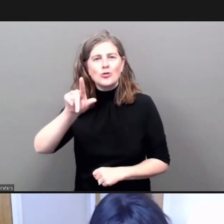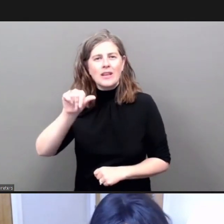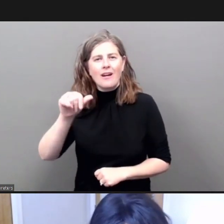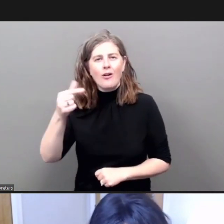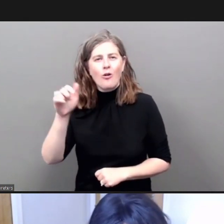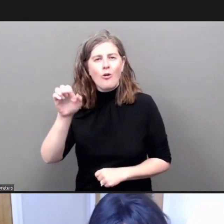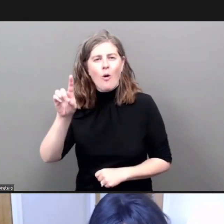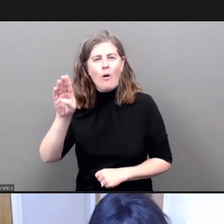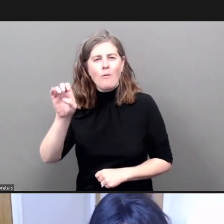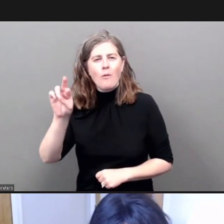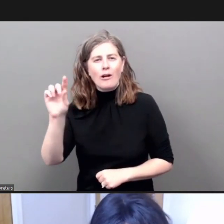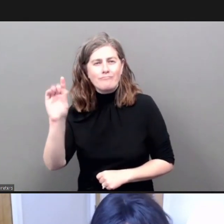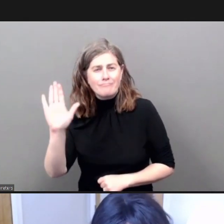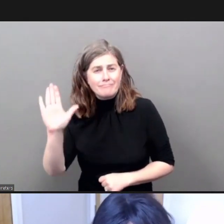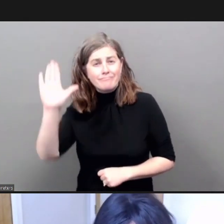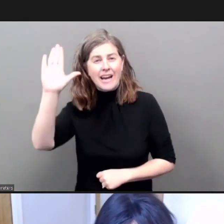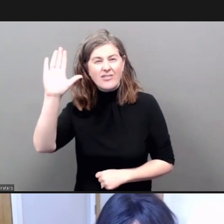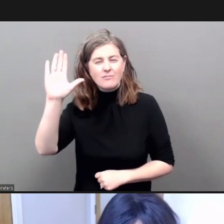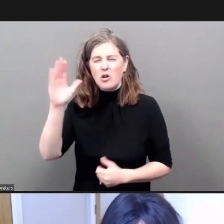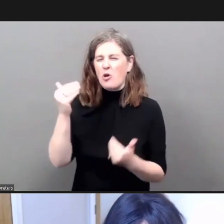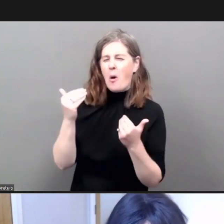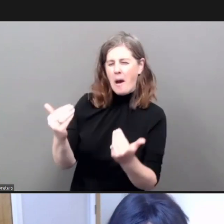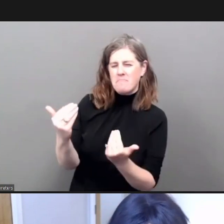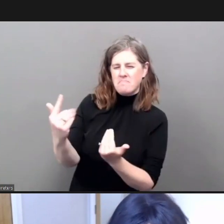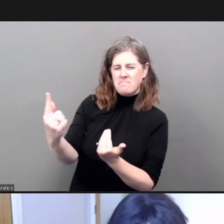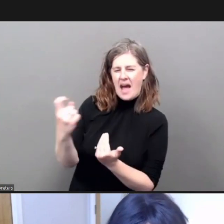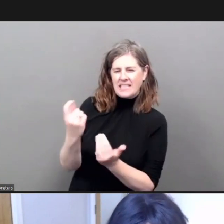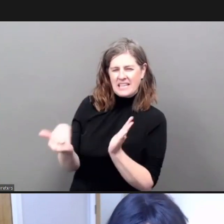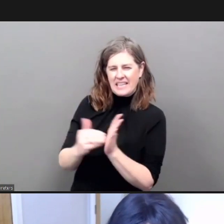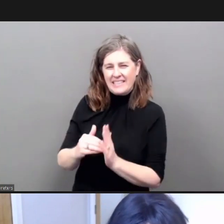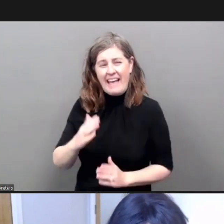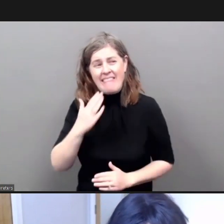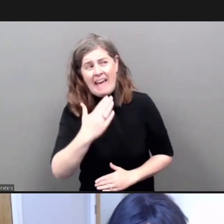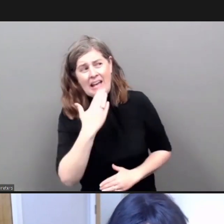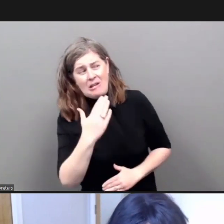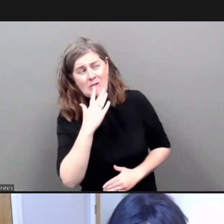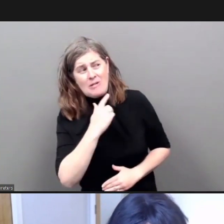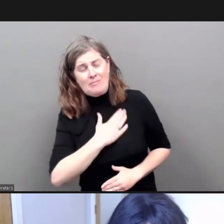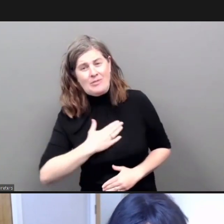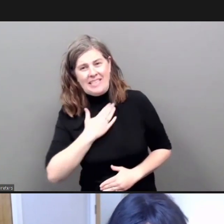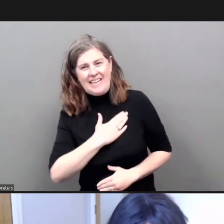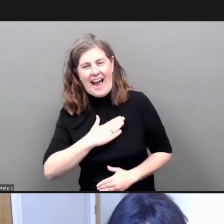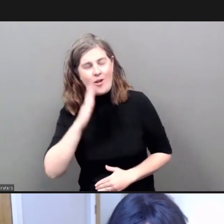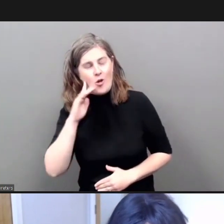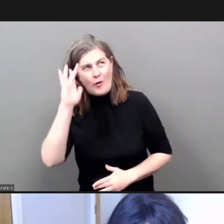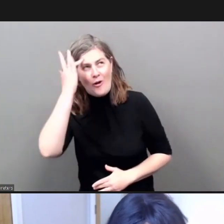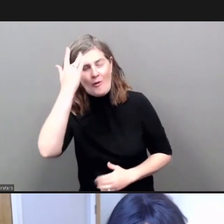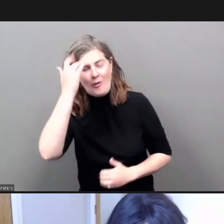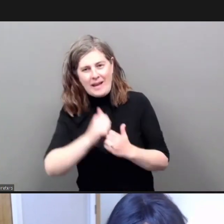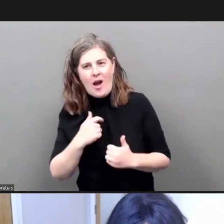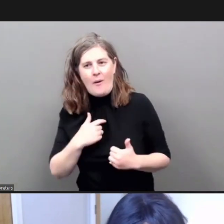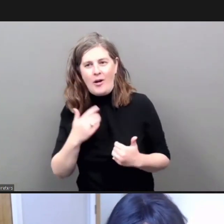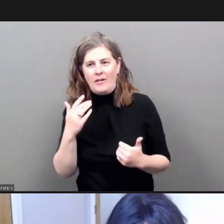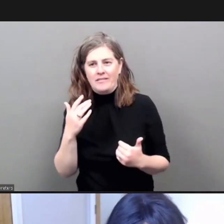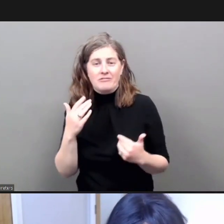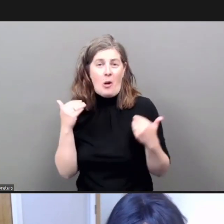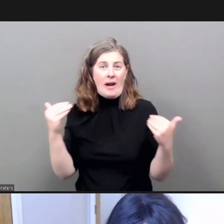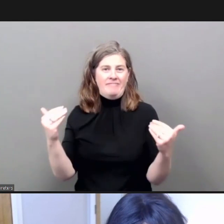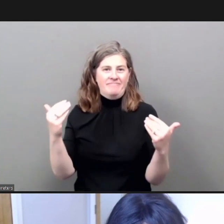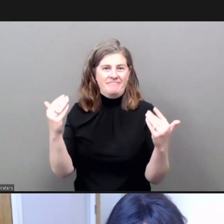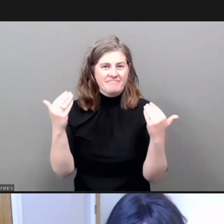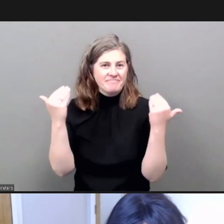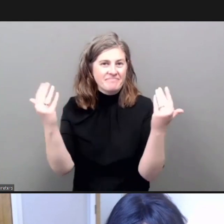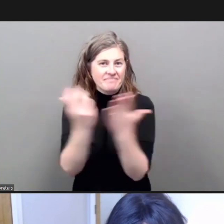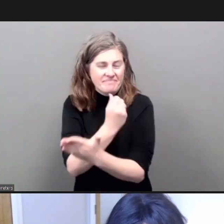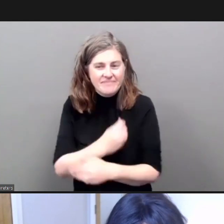so she can ask a question. Go ahead, Julia. Thanks, Alex. I figure you're already annoyed with me, so I might as well go for broke. I just wanted to